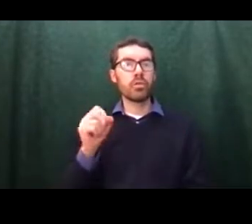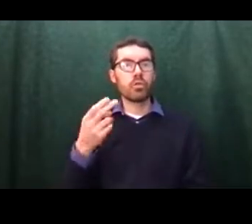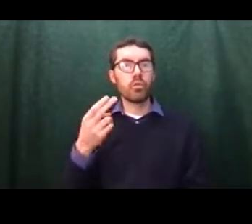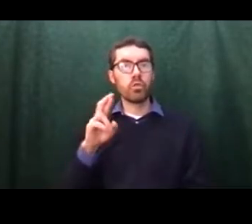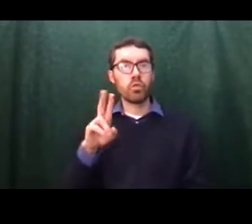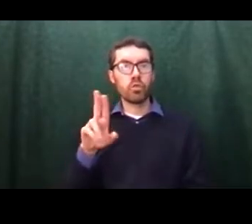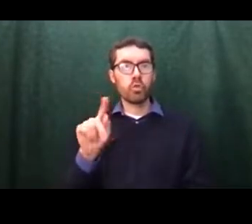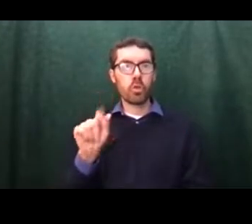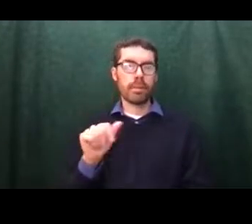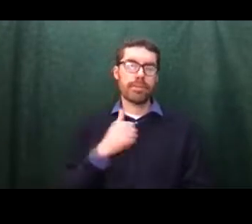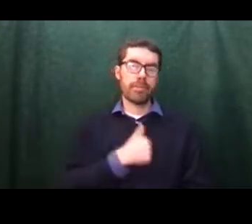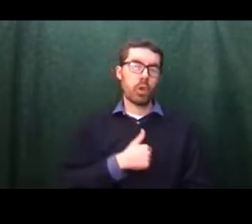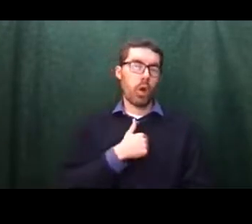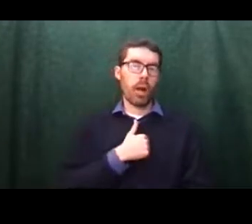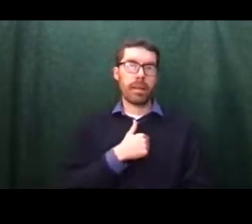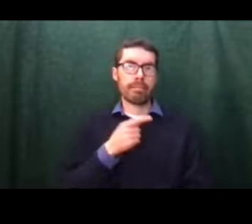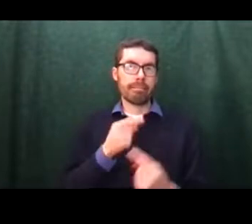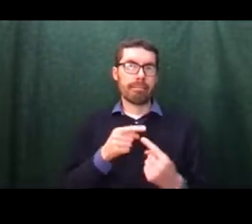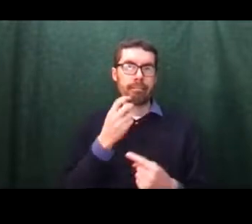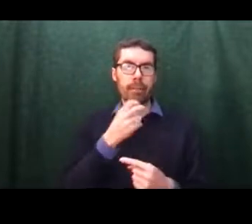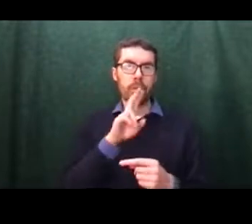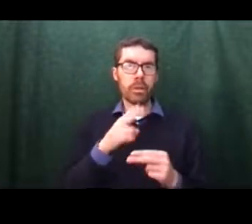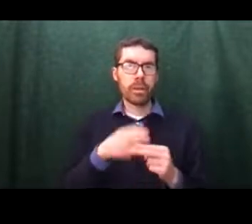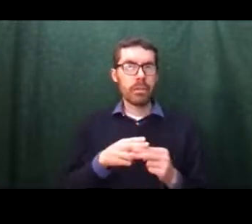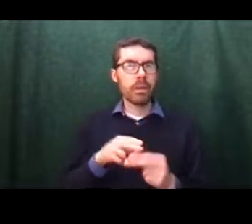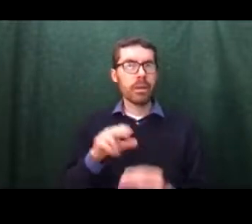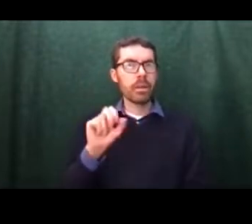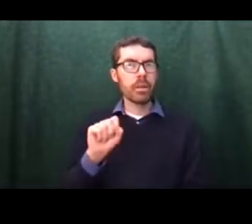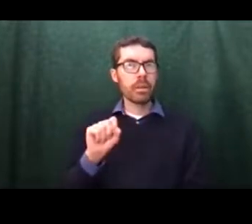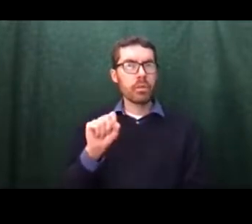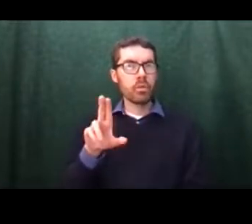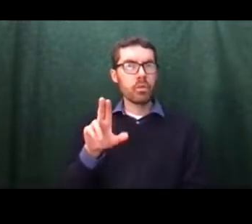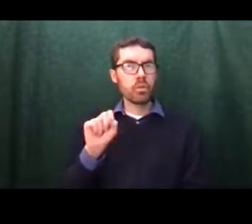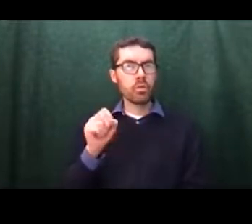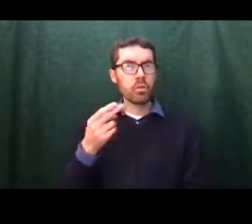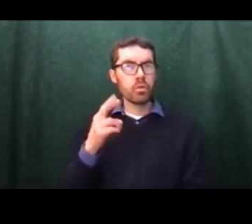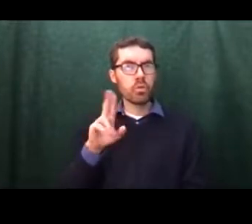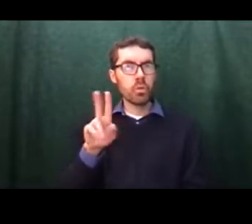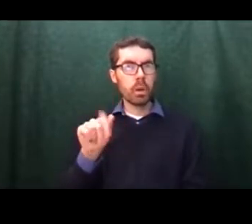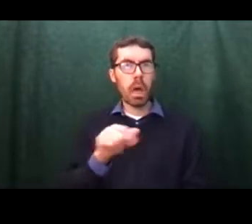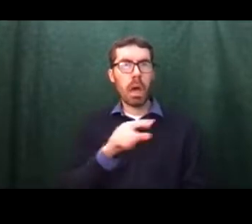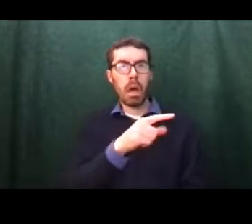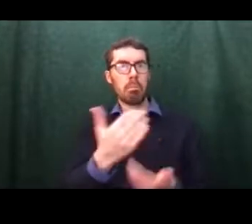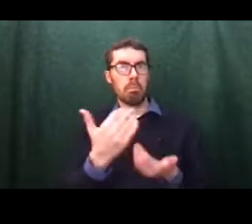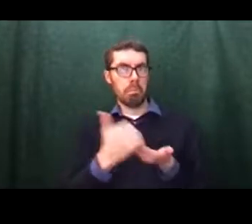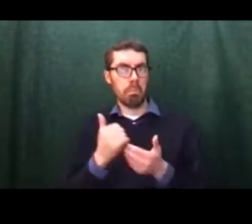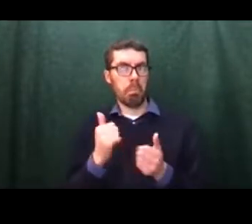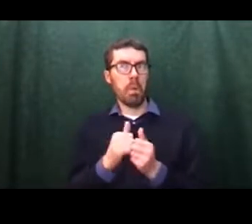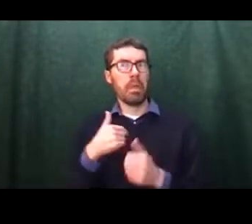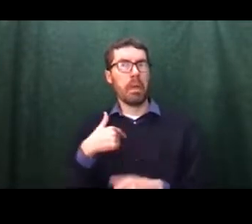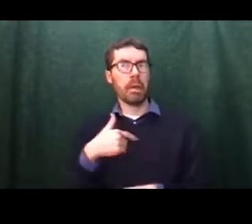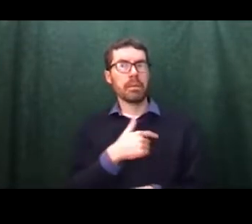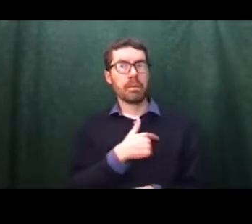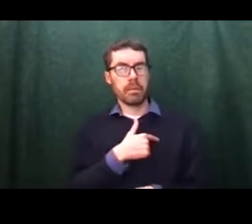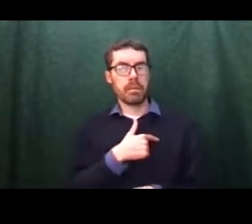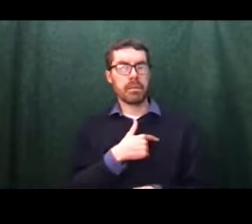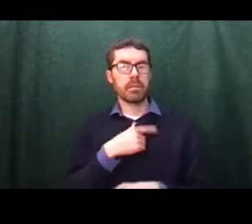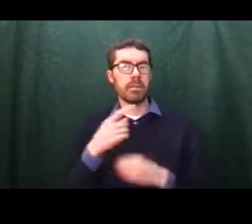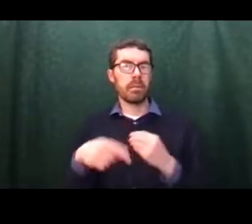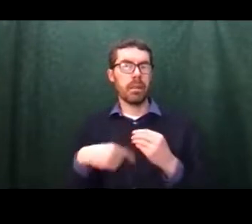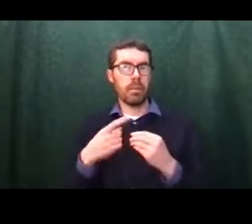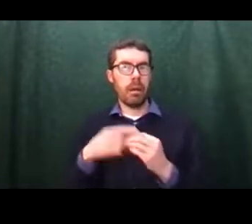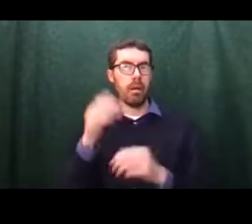don't know how to say her name, but Shruta could work with us, on